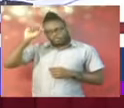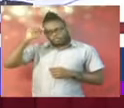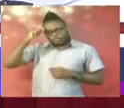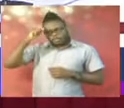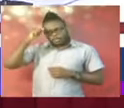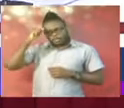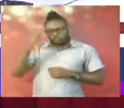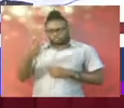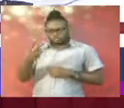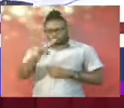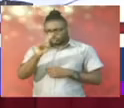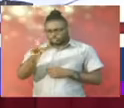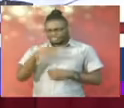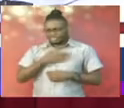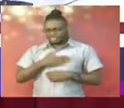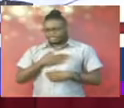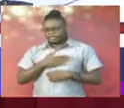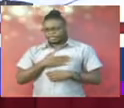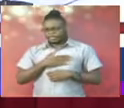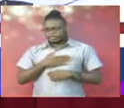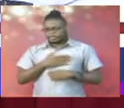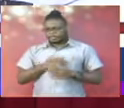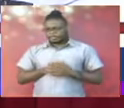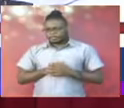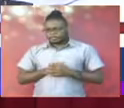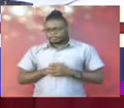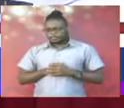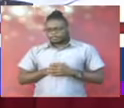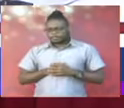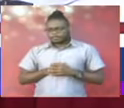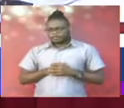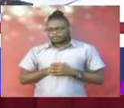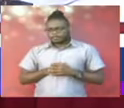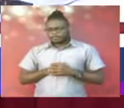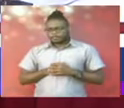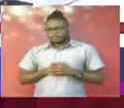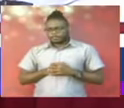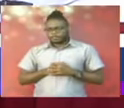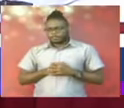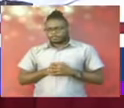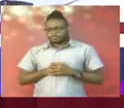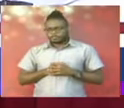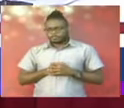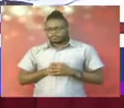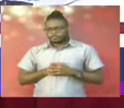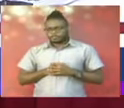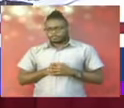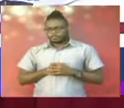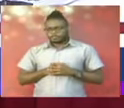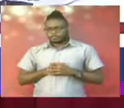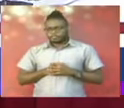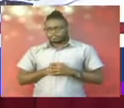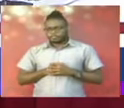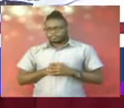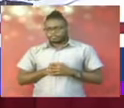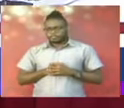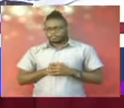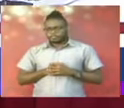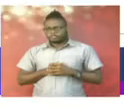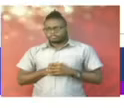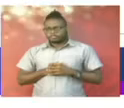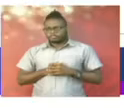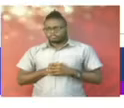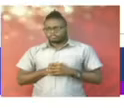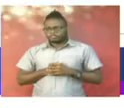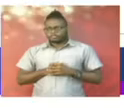Hello? Yes, you got the second question. No, I didn't. Yeah, yes, just remind us quickly of your second question. Yes, the IL-6